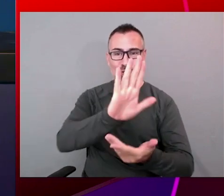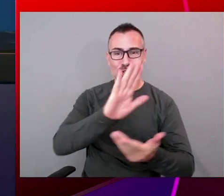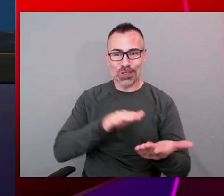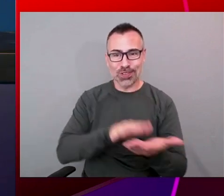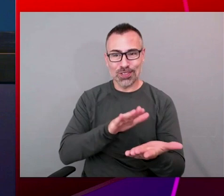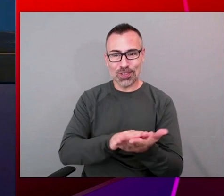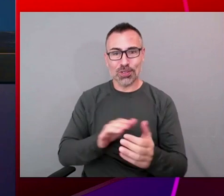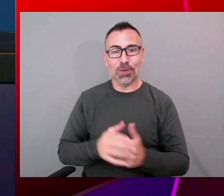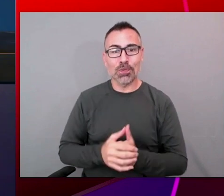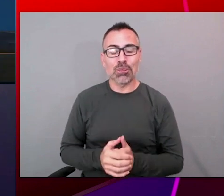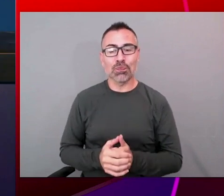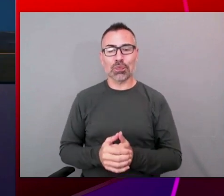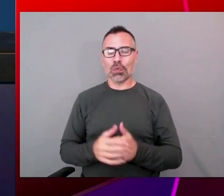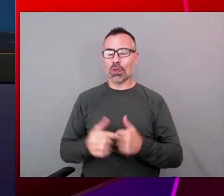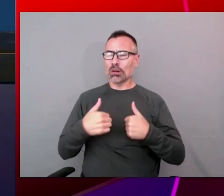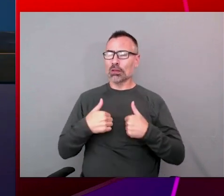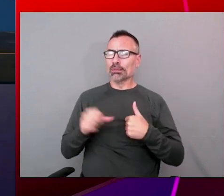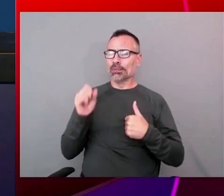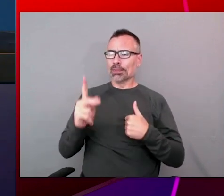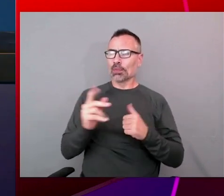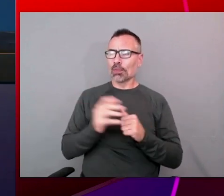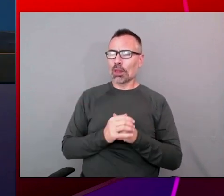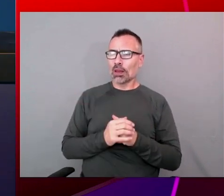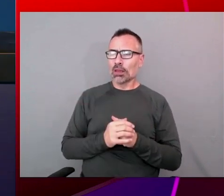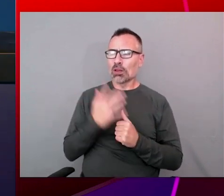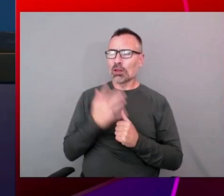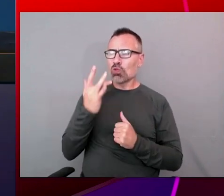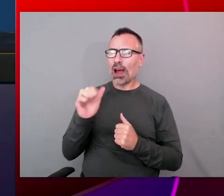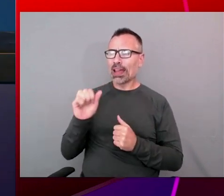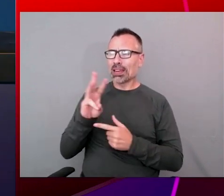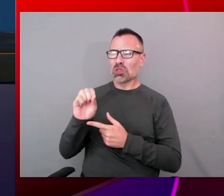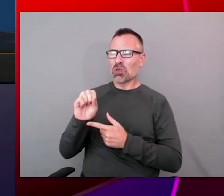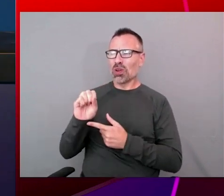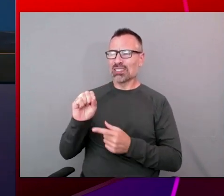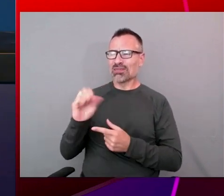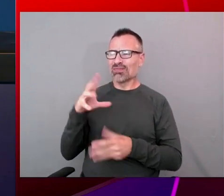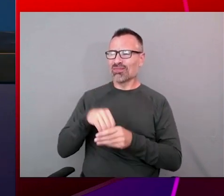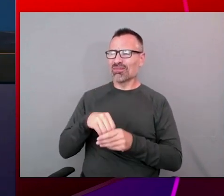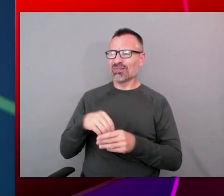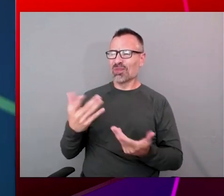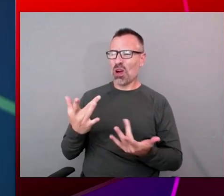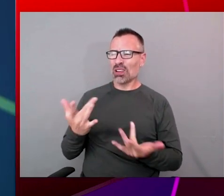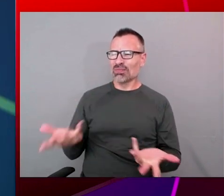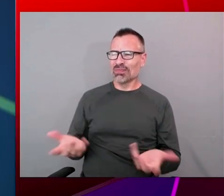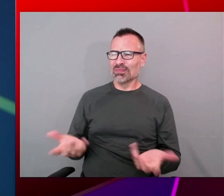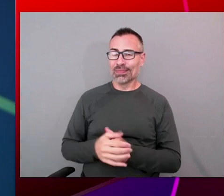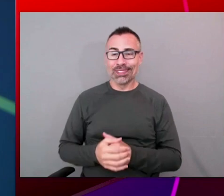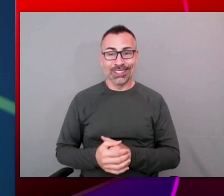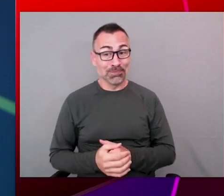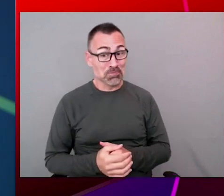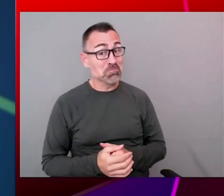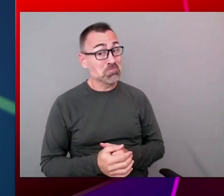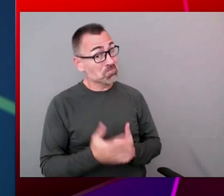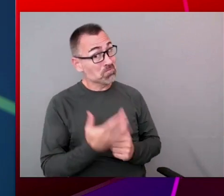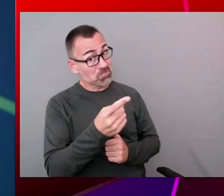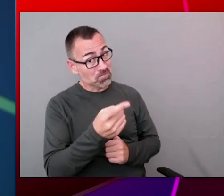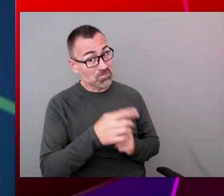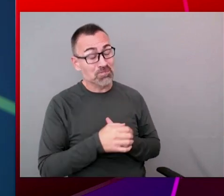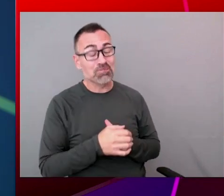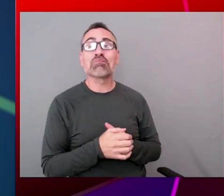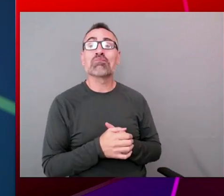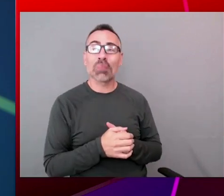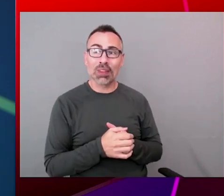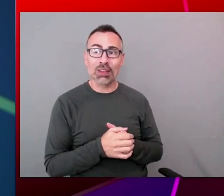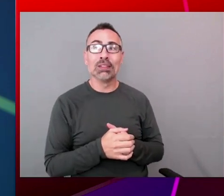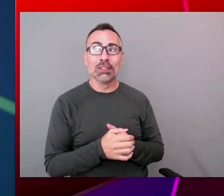briefly about why are AWS doing this? Why are we doing this? So we have